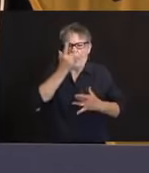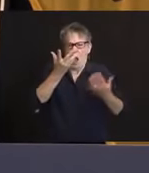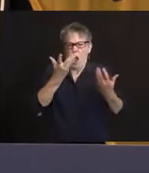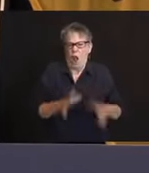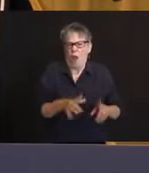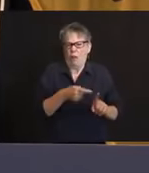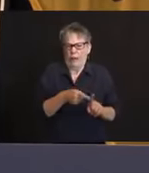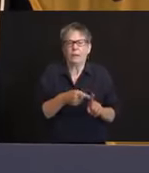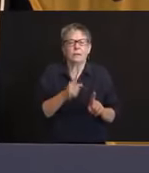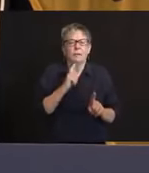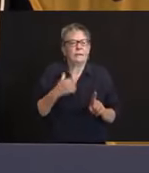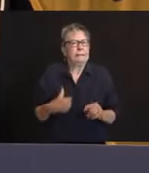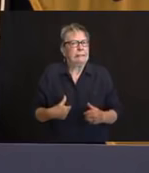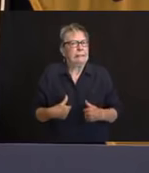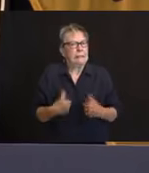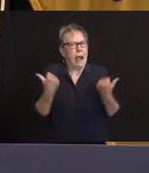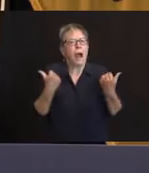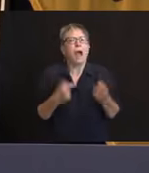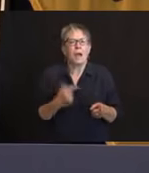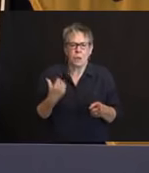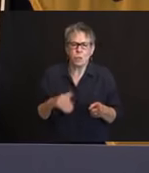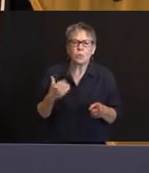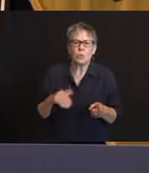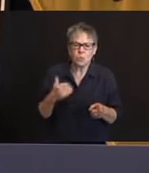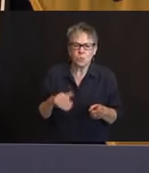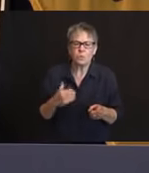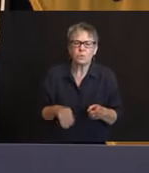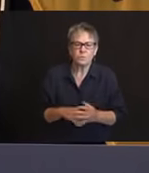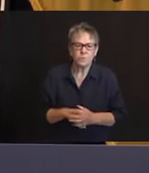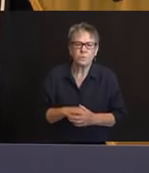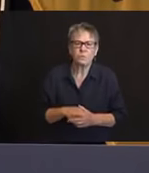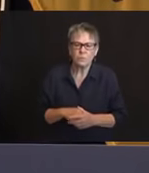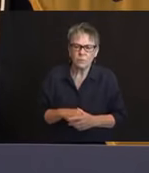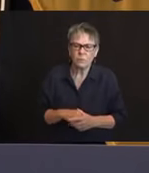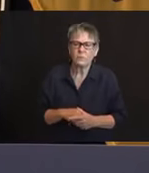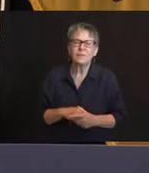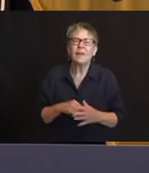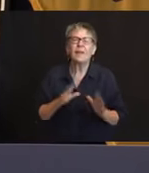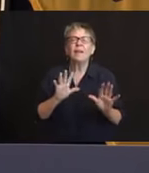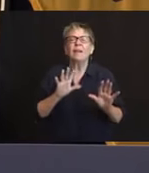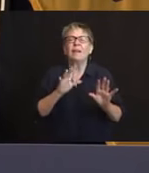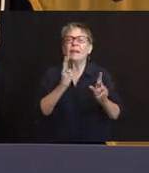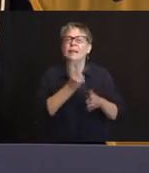keep privacy here, including the nature of the underlying health issues, which